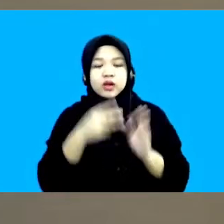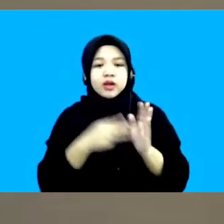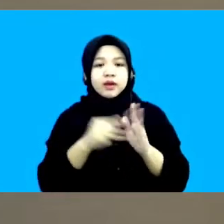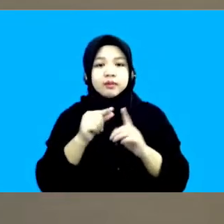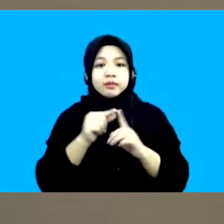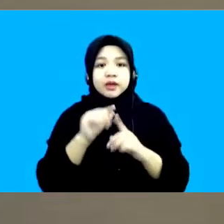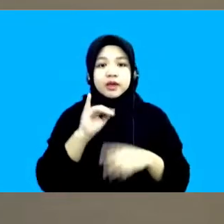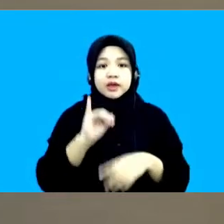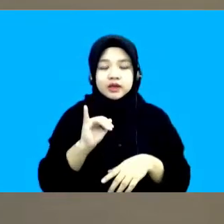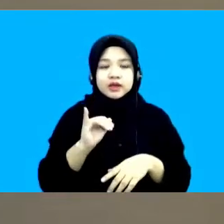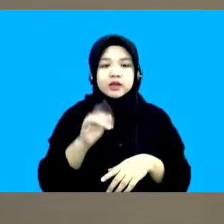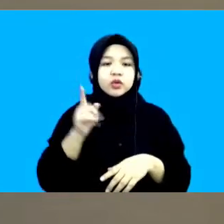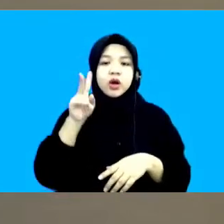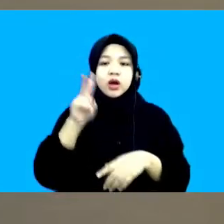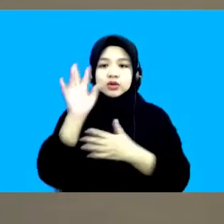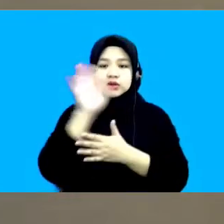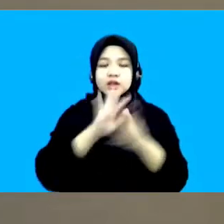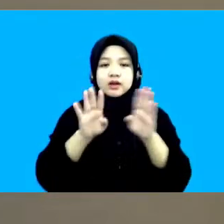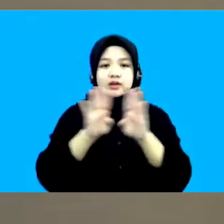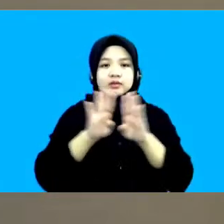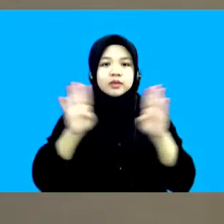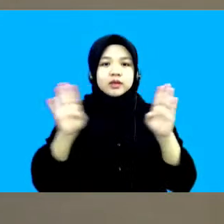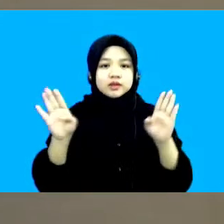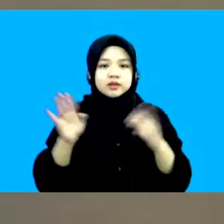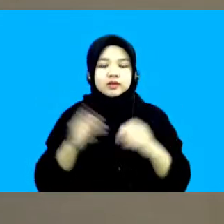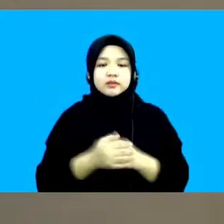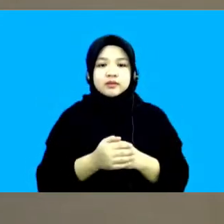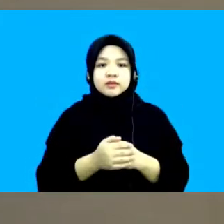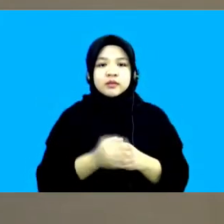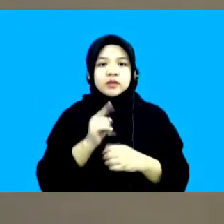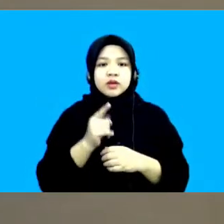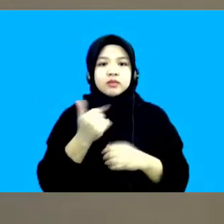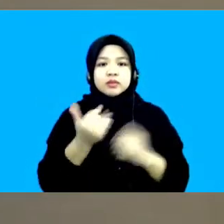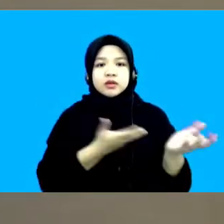that release every 6 months. So that's why